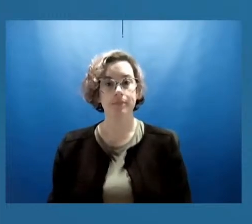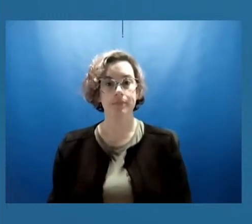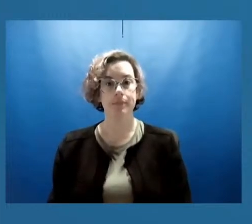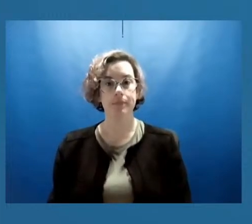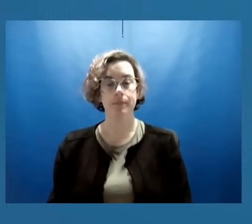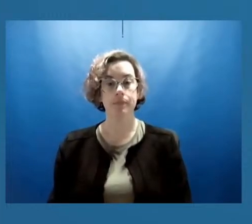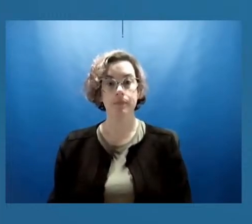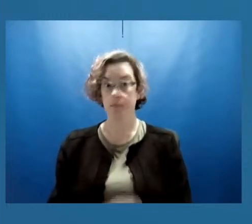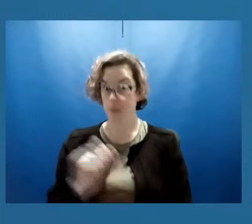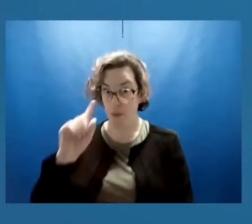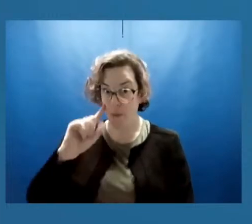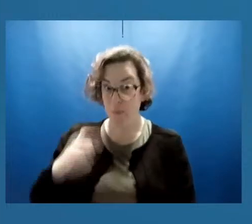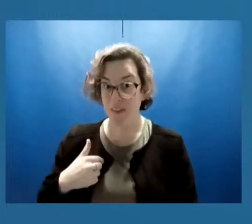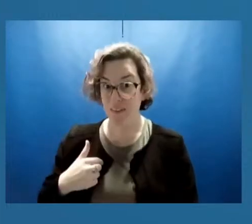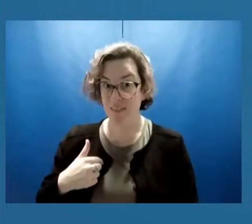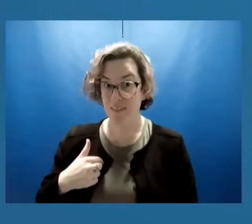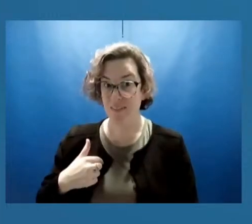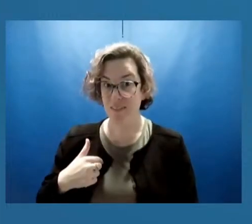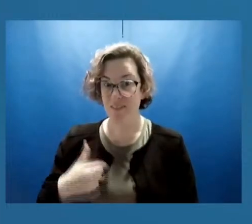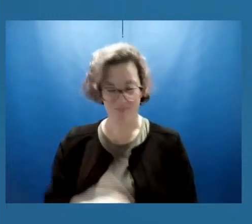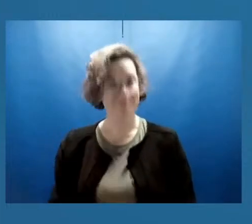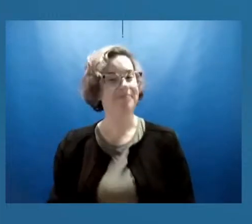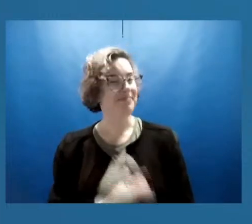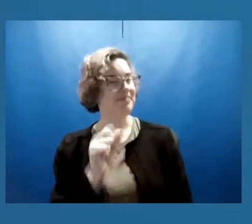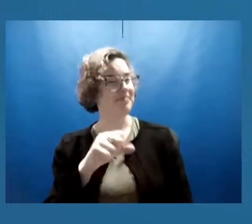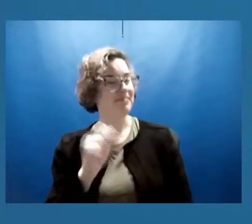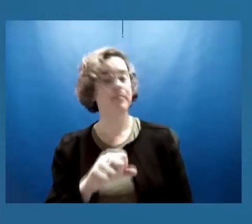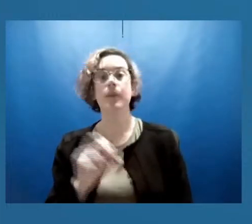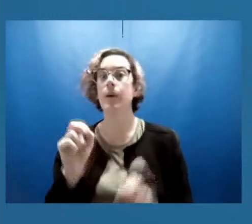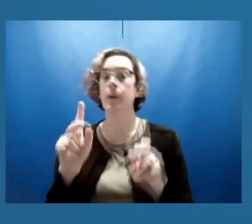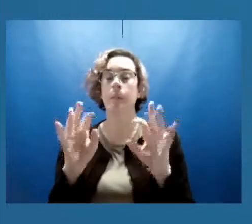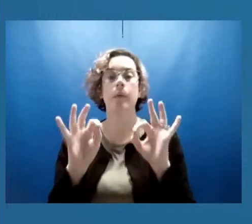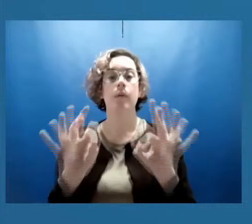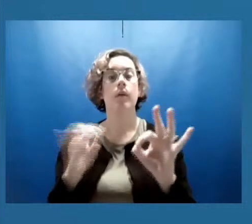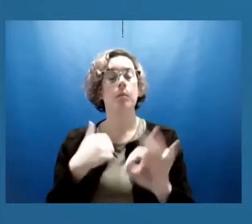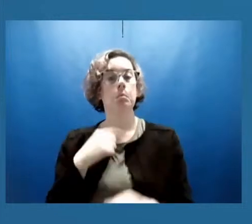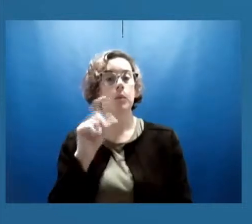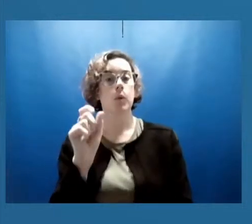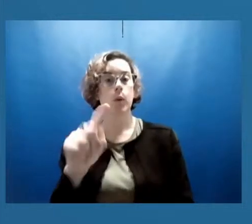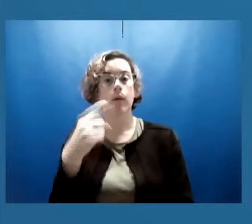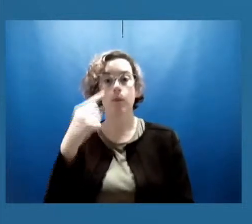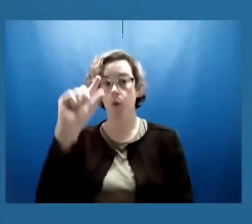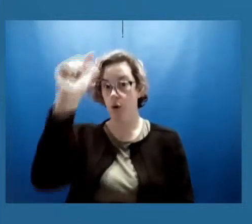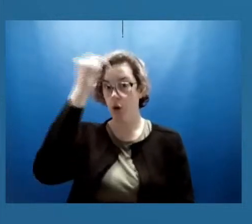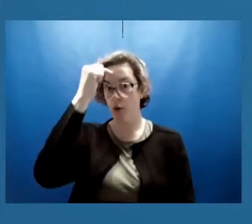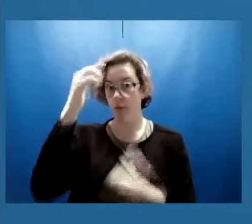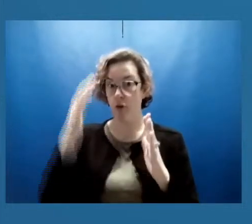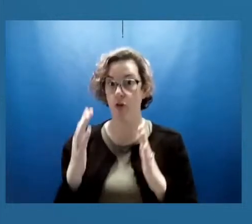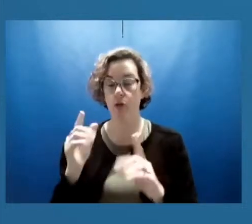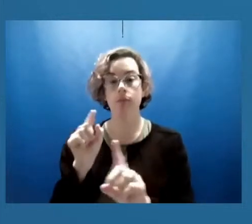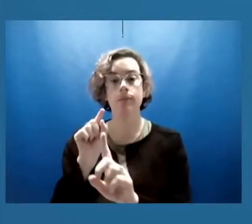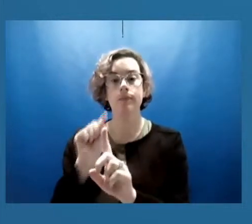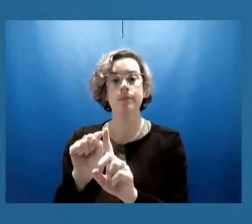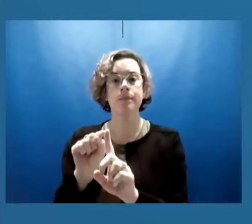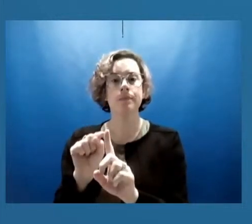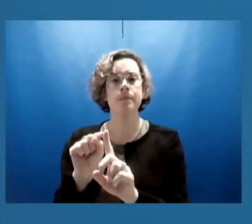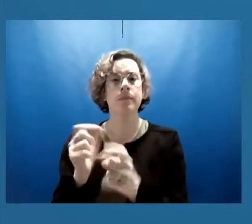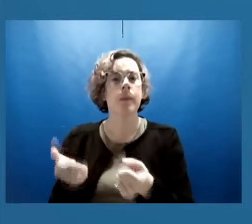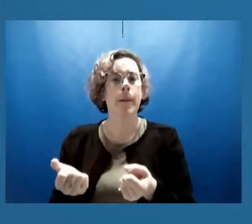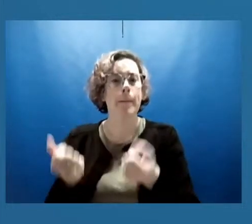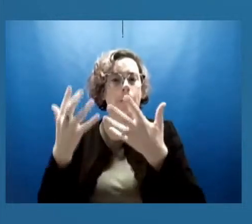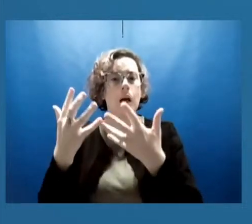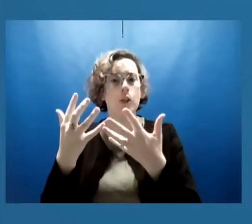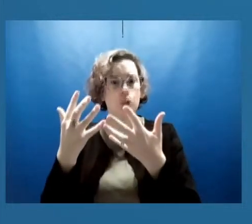Can you hear me? Yes, we can. Okay. I have a question for the governor. How much of a hit does